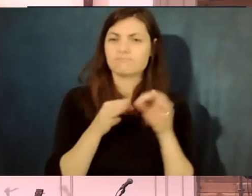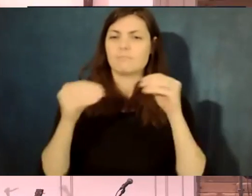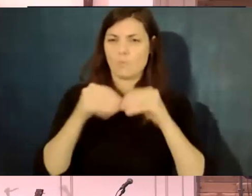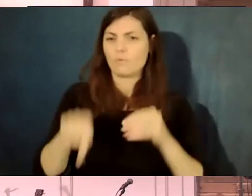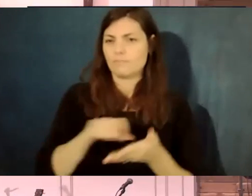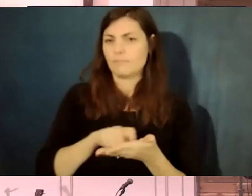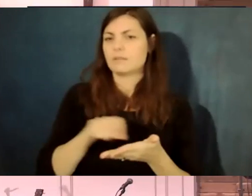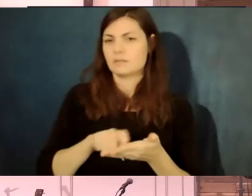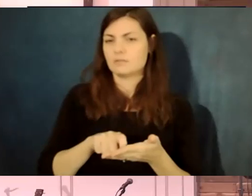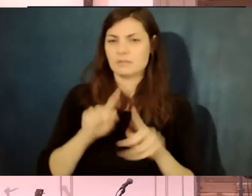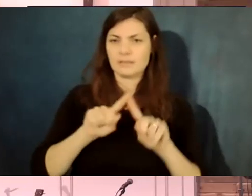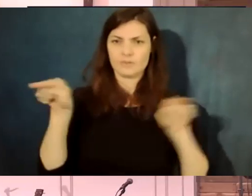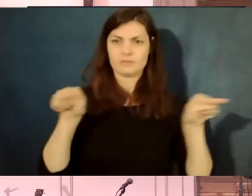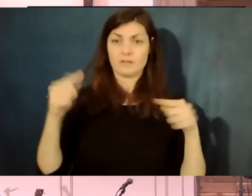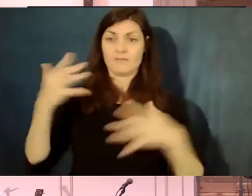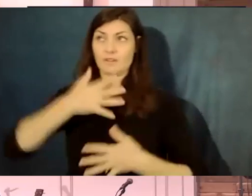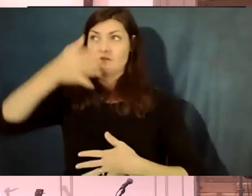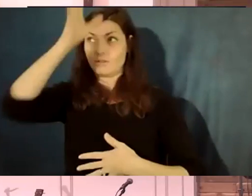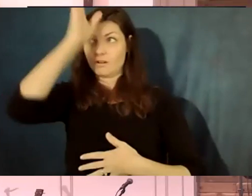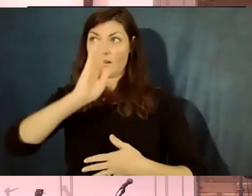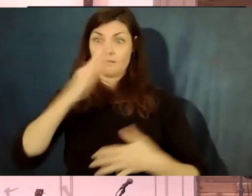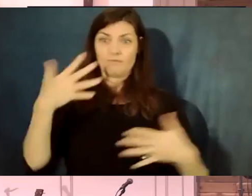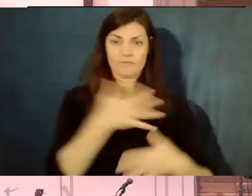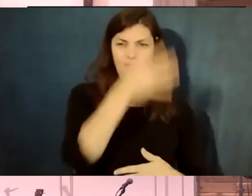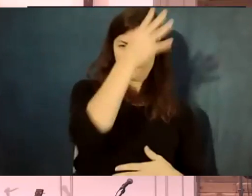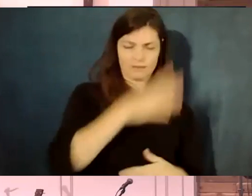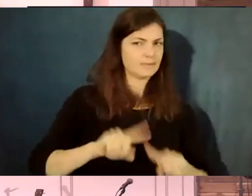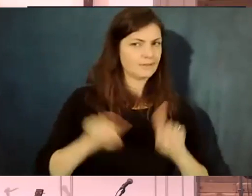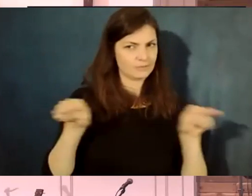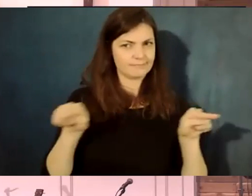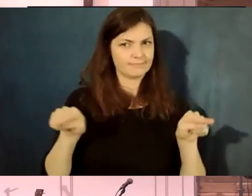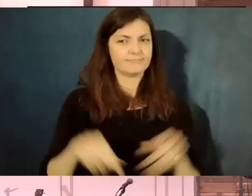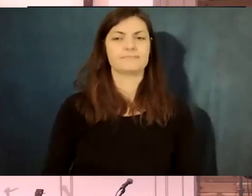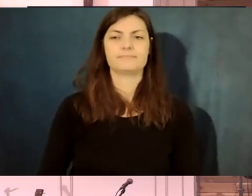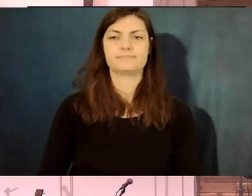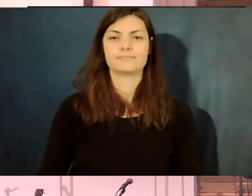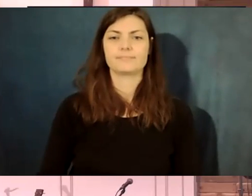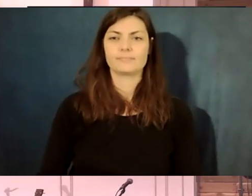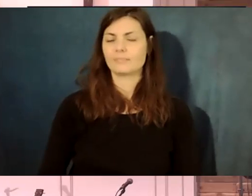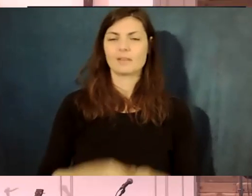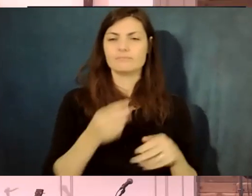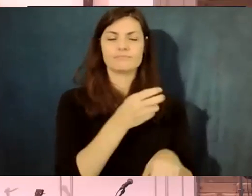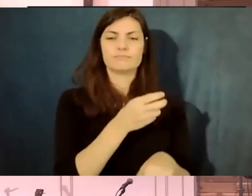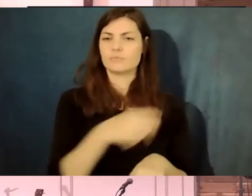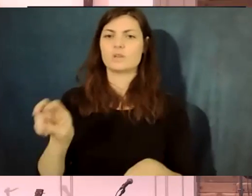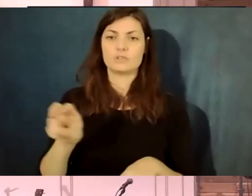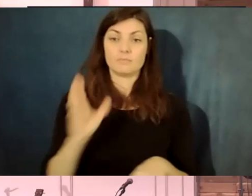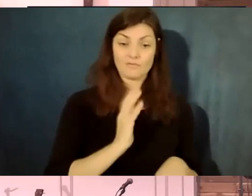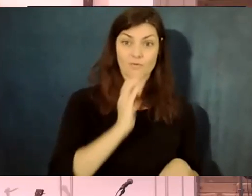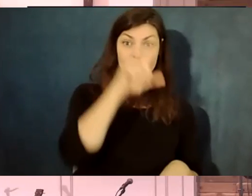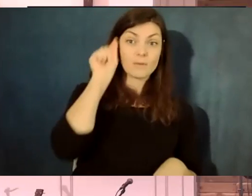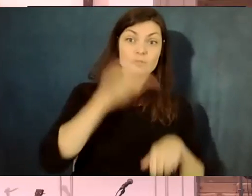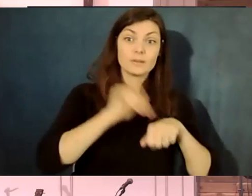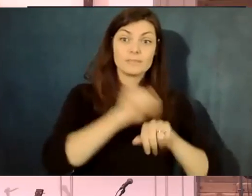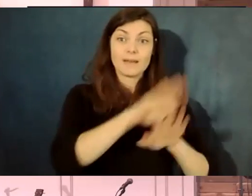this passage. See, we've shifted scenes. We had Moses up on the mountain getting all